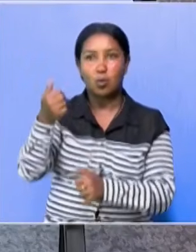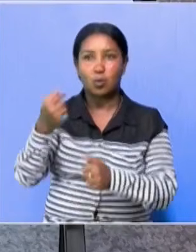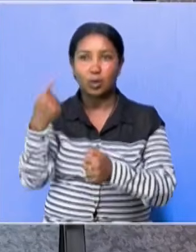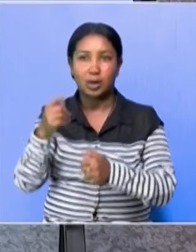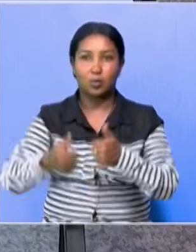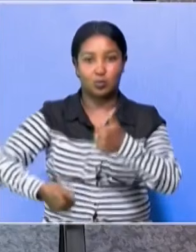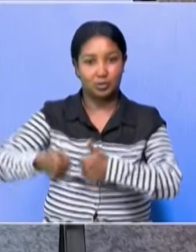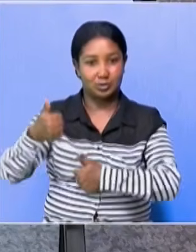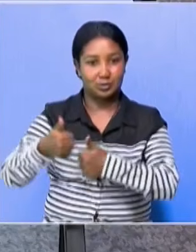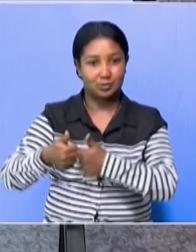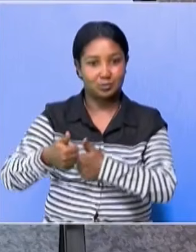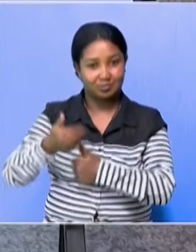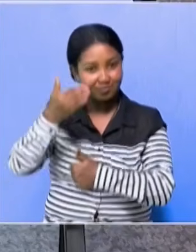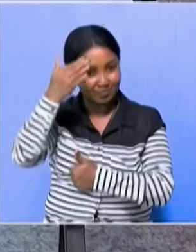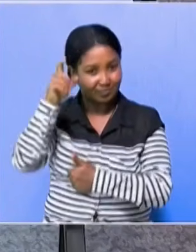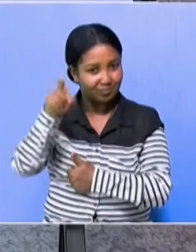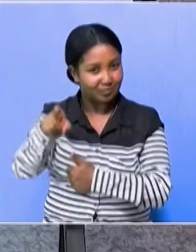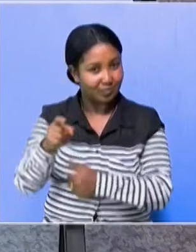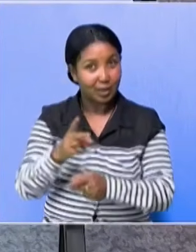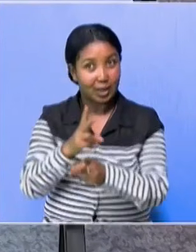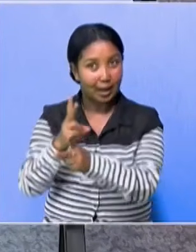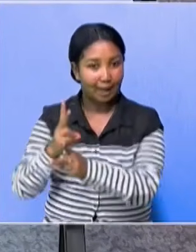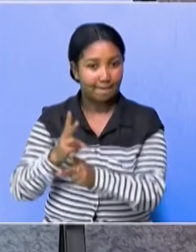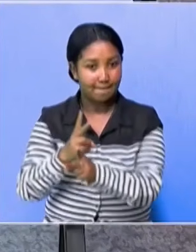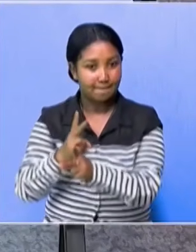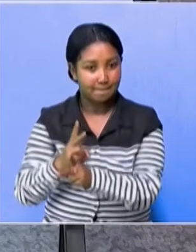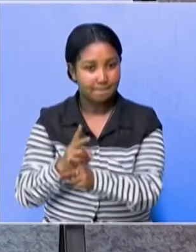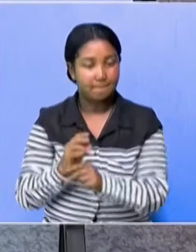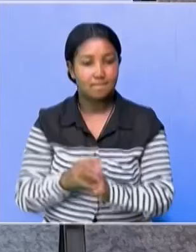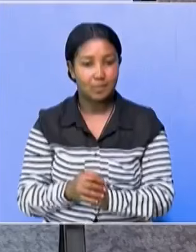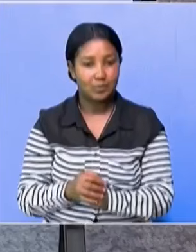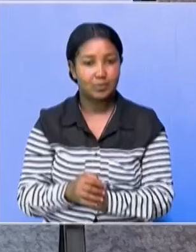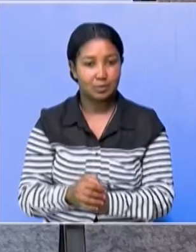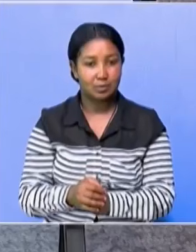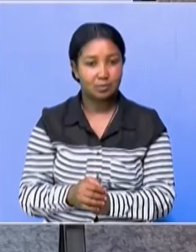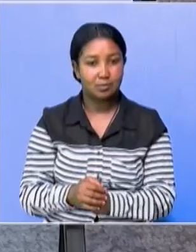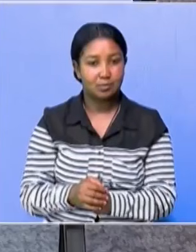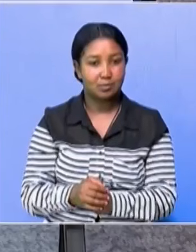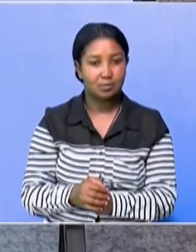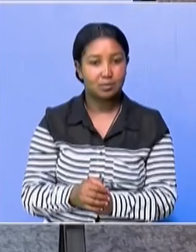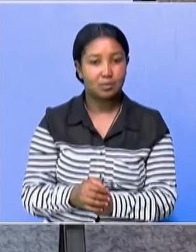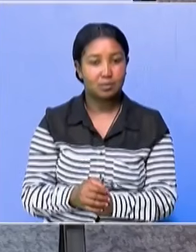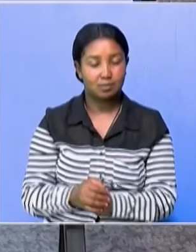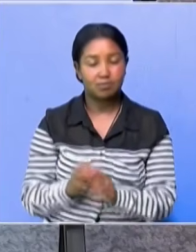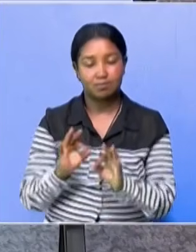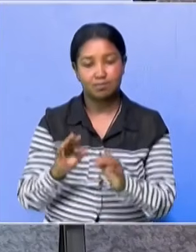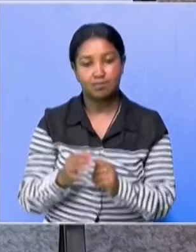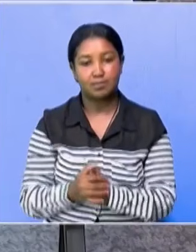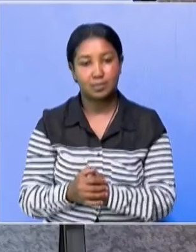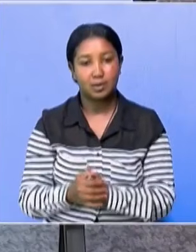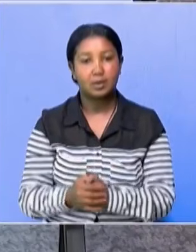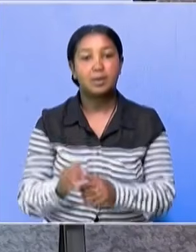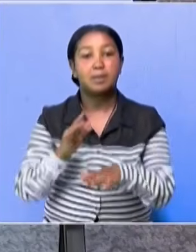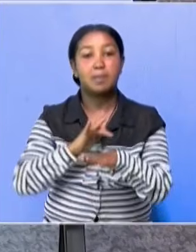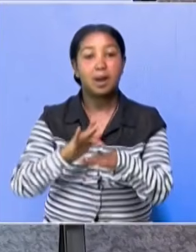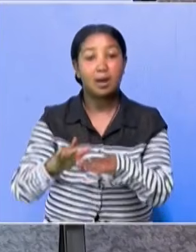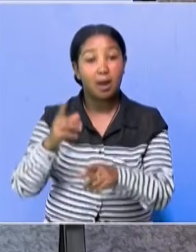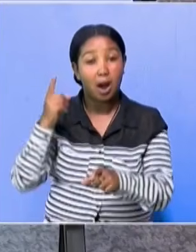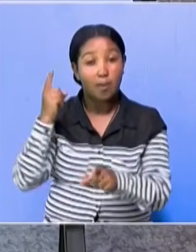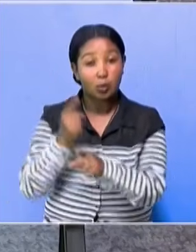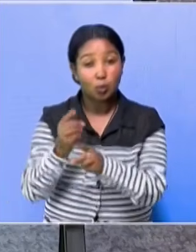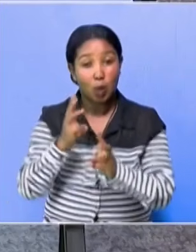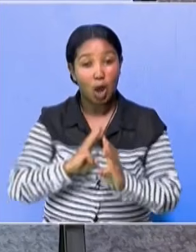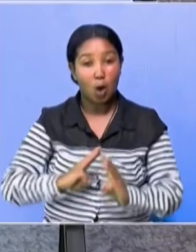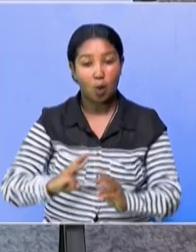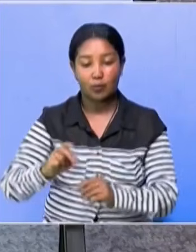green light, yeah, so as to keep your safety, you have to see all these lights very carefully. Blank, appropriate way